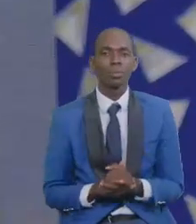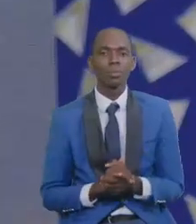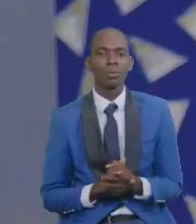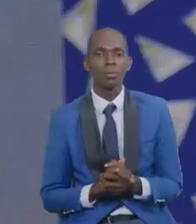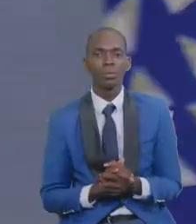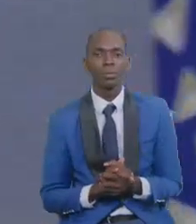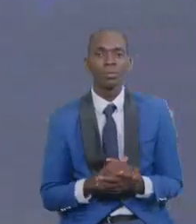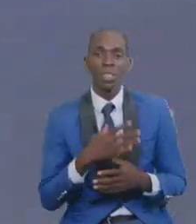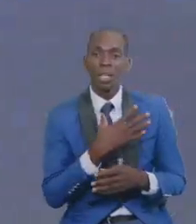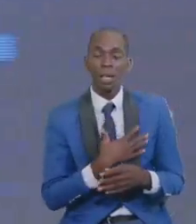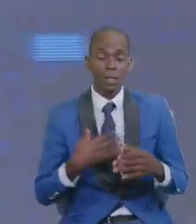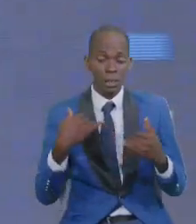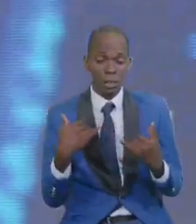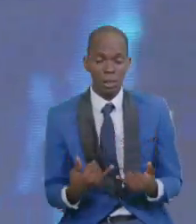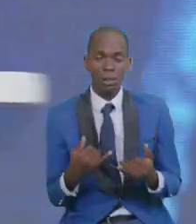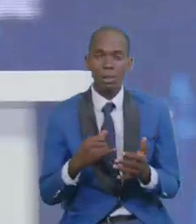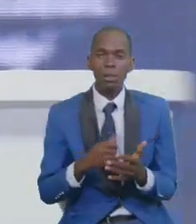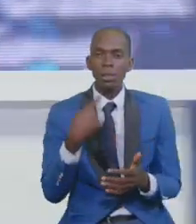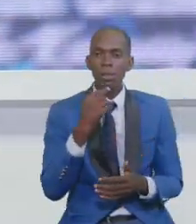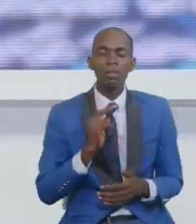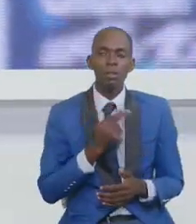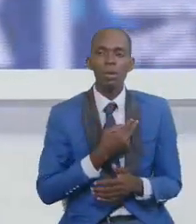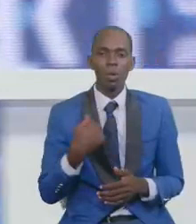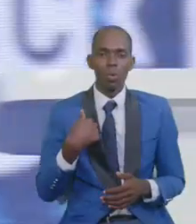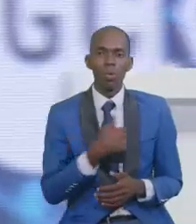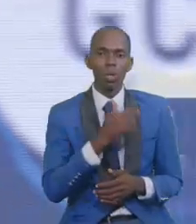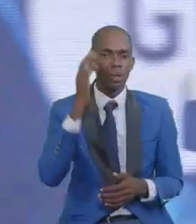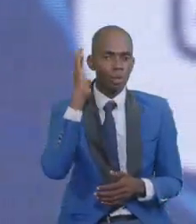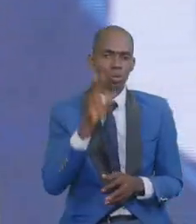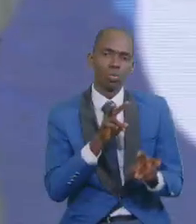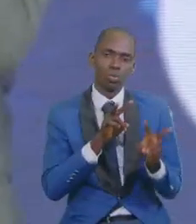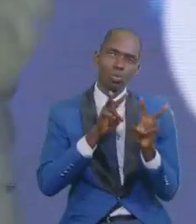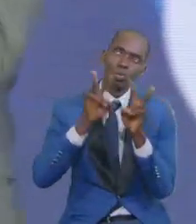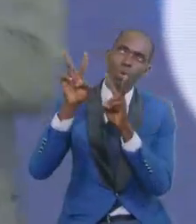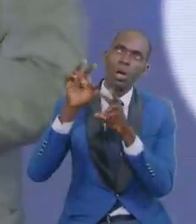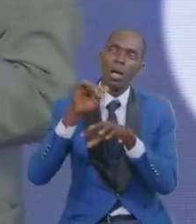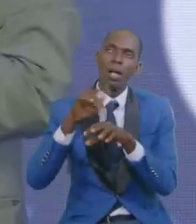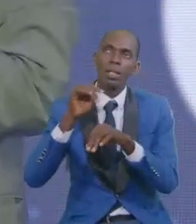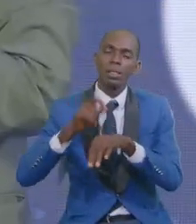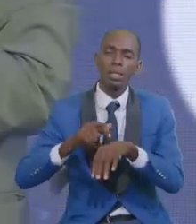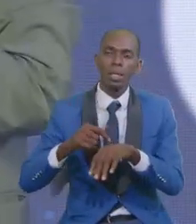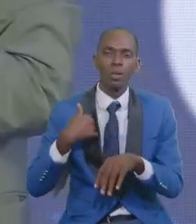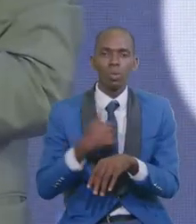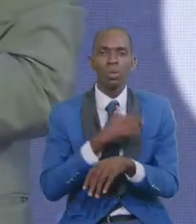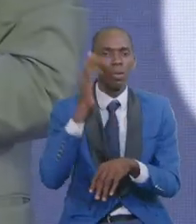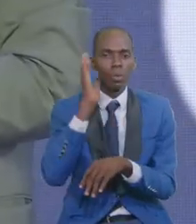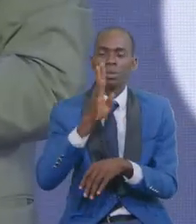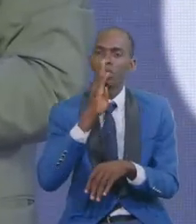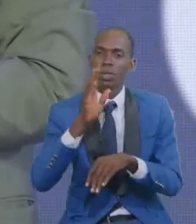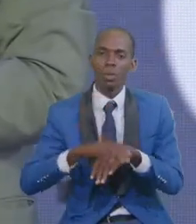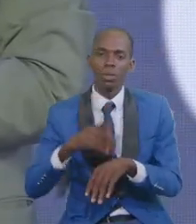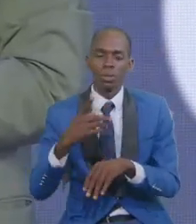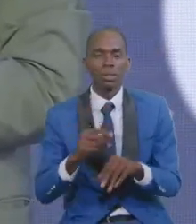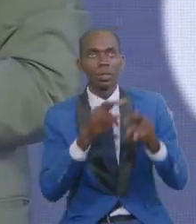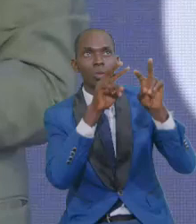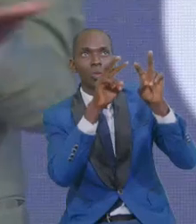And now he tells us we should look at the time we'll be on the throne.